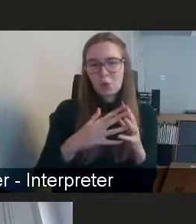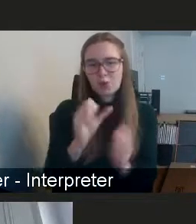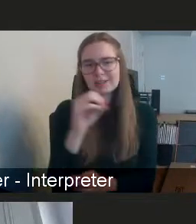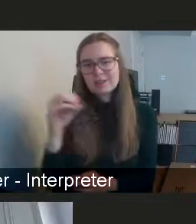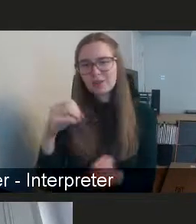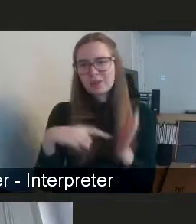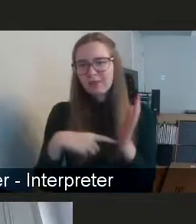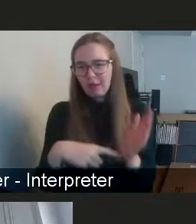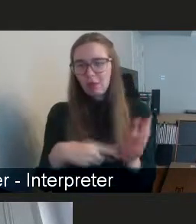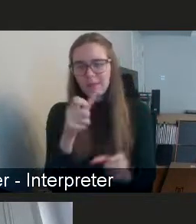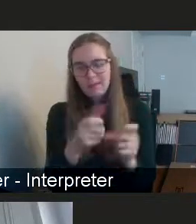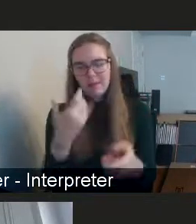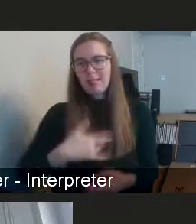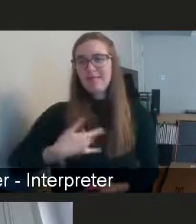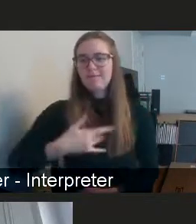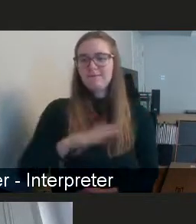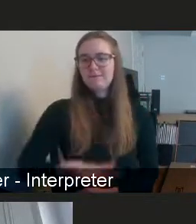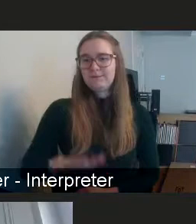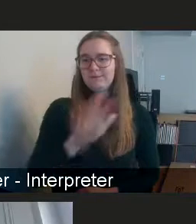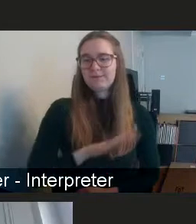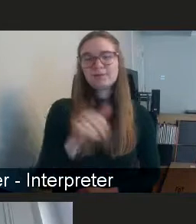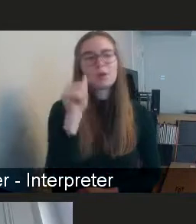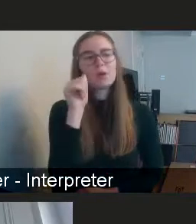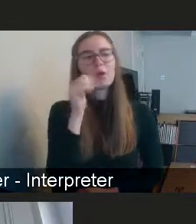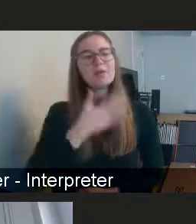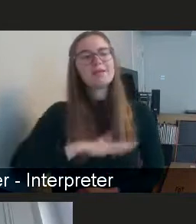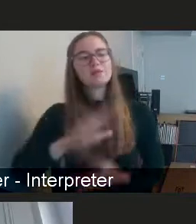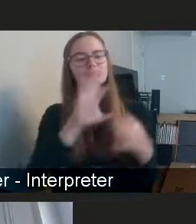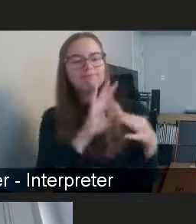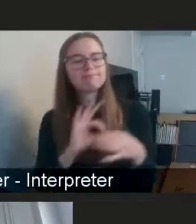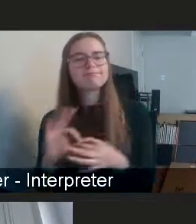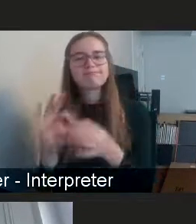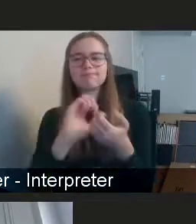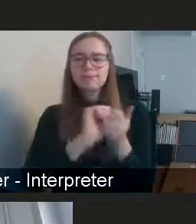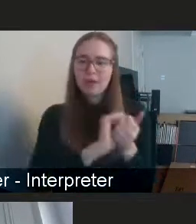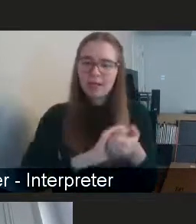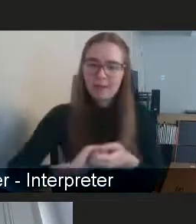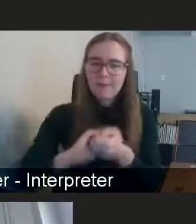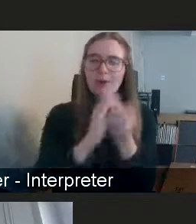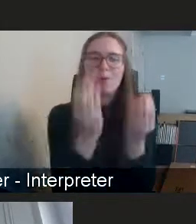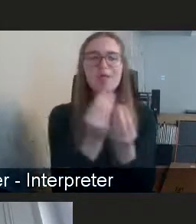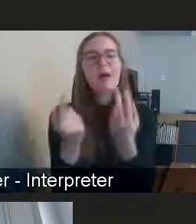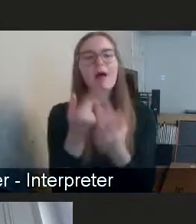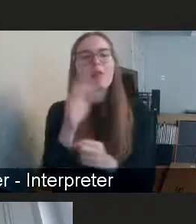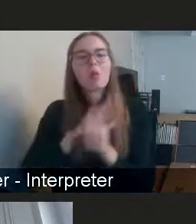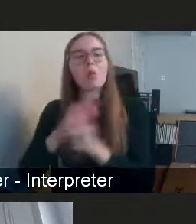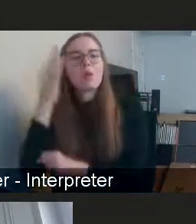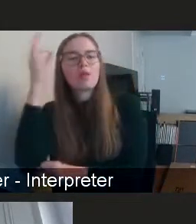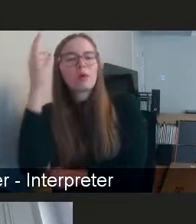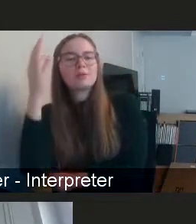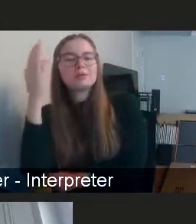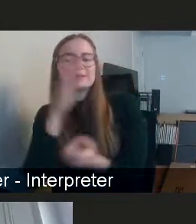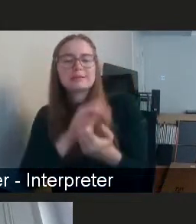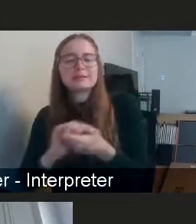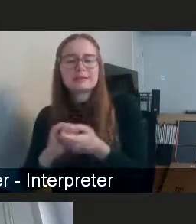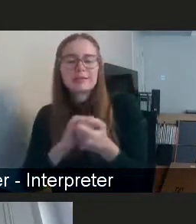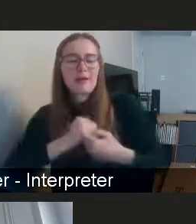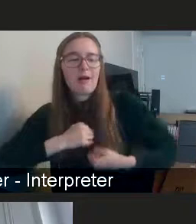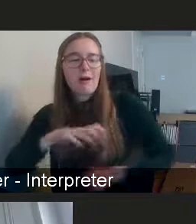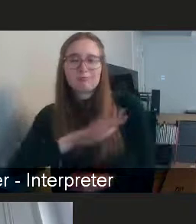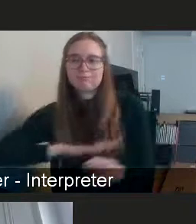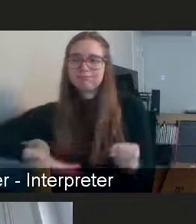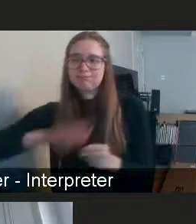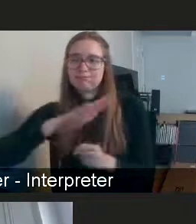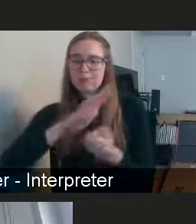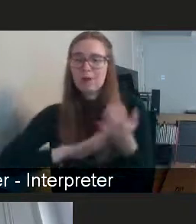So, you know, we know that we need to collaborate and we need to cooperate with other local authorities within our local area. So much of the